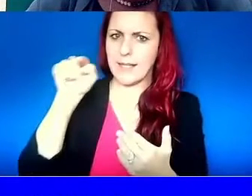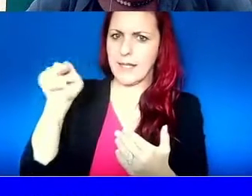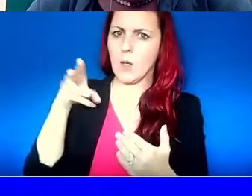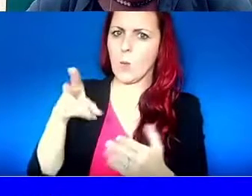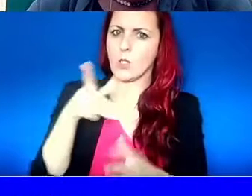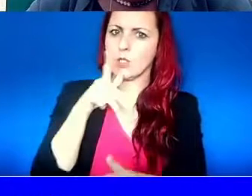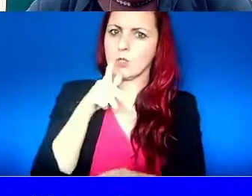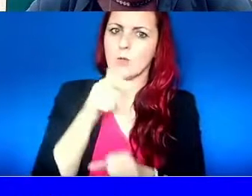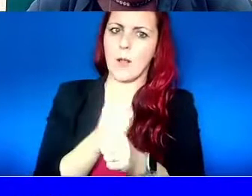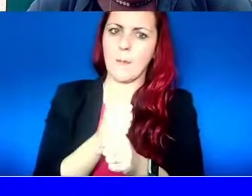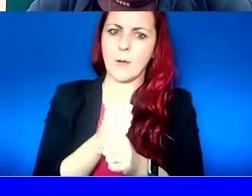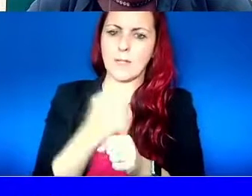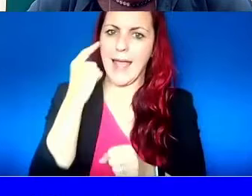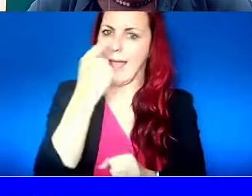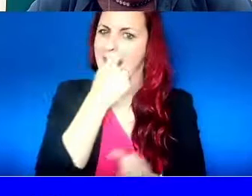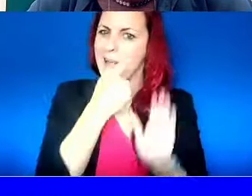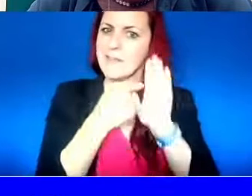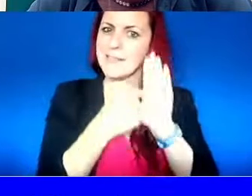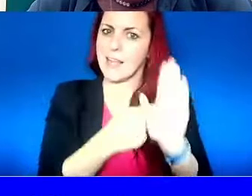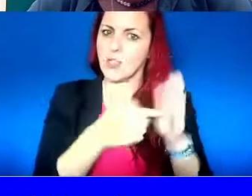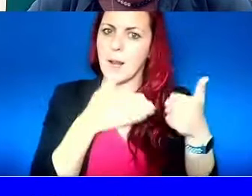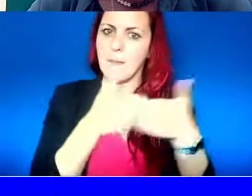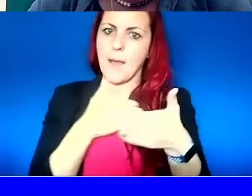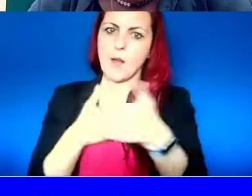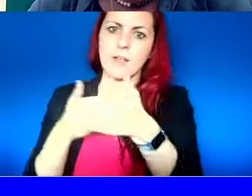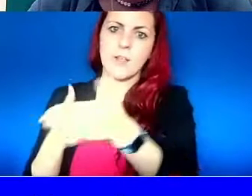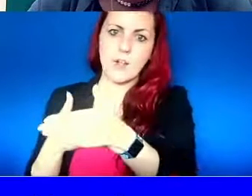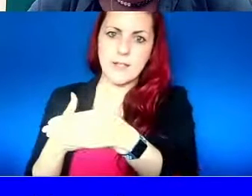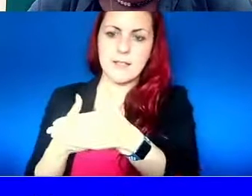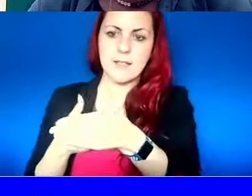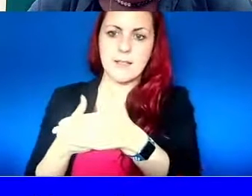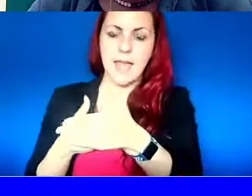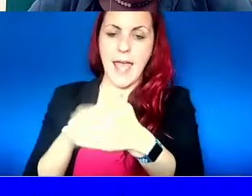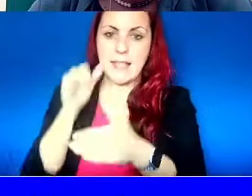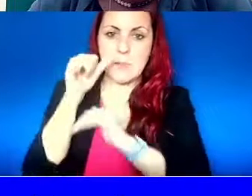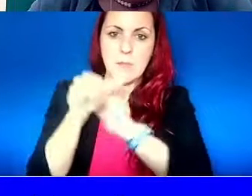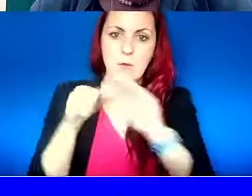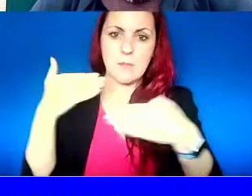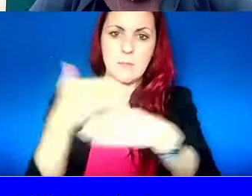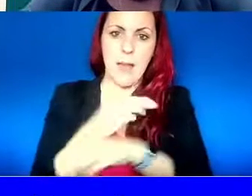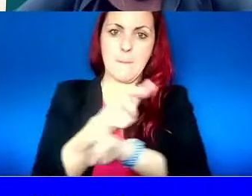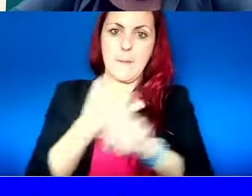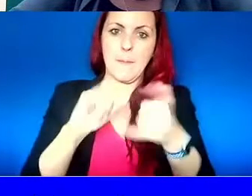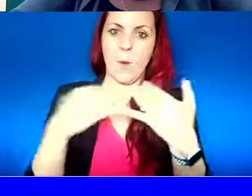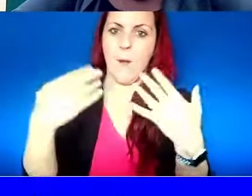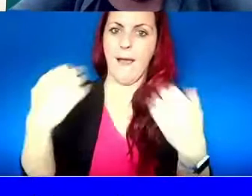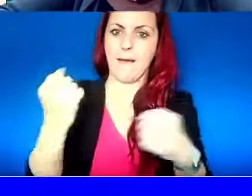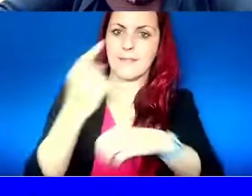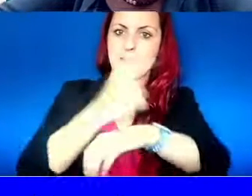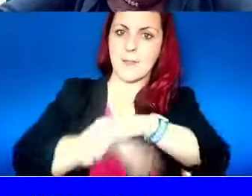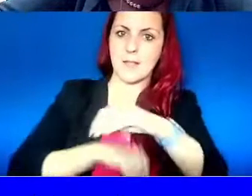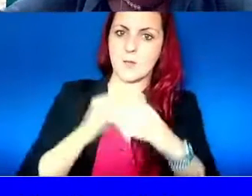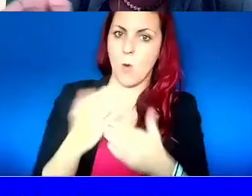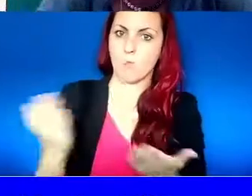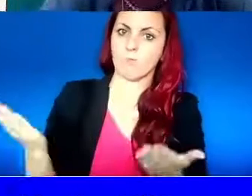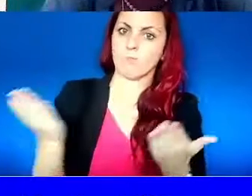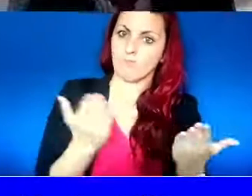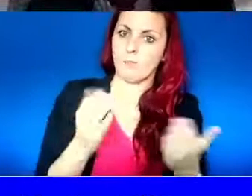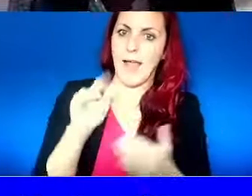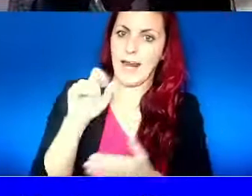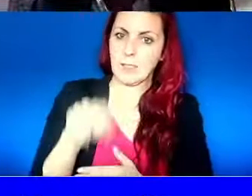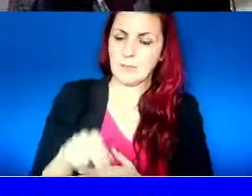of evidential barriers faced by persons with disabilities. Off you go, Alan, thank you very much.